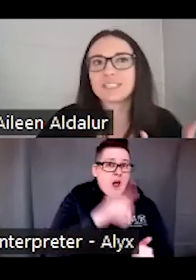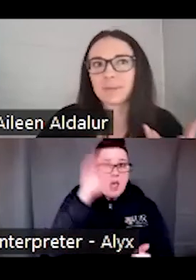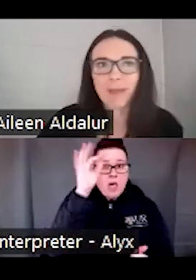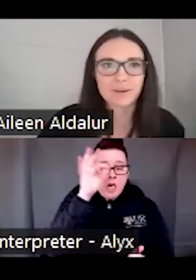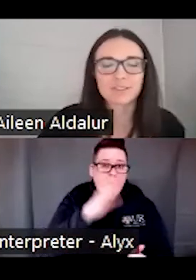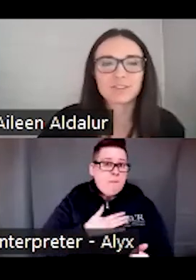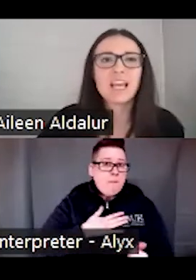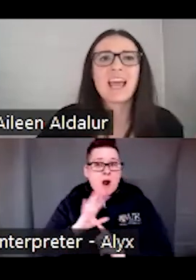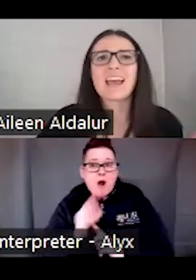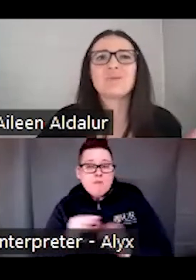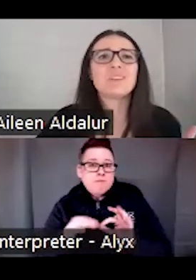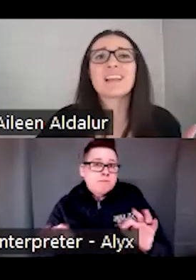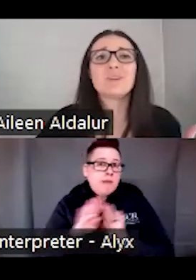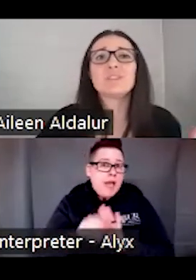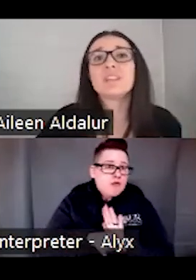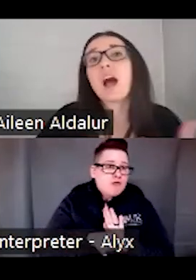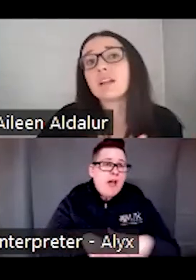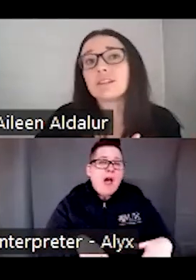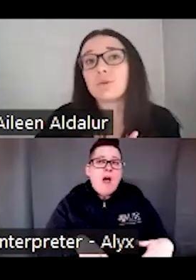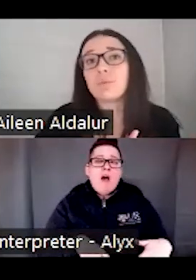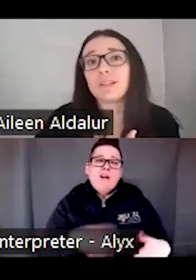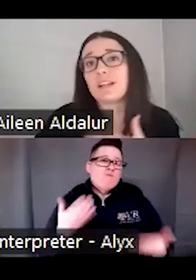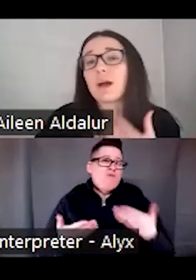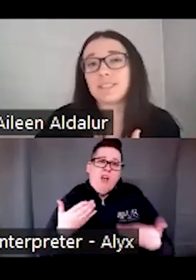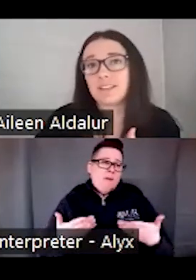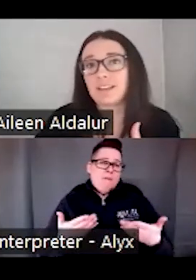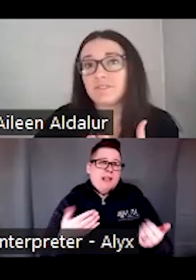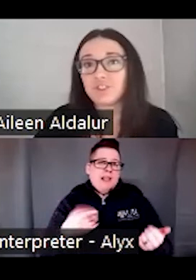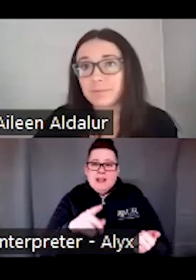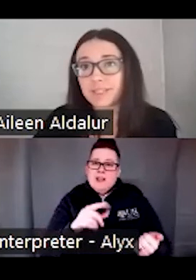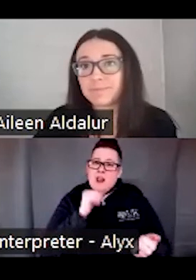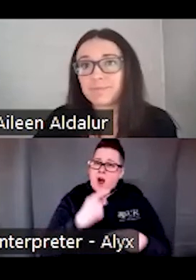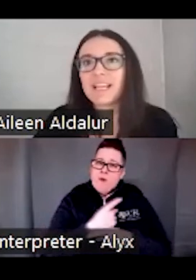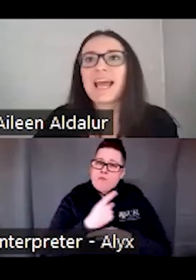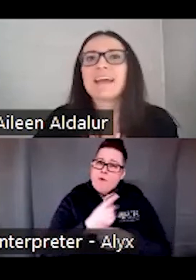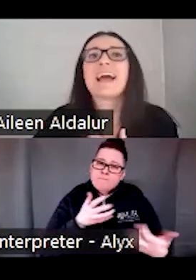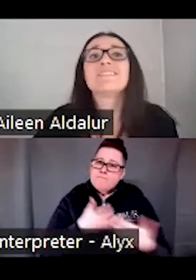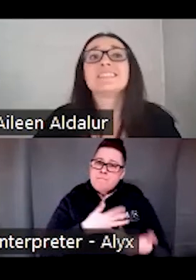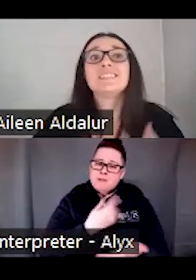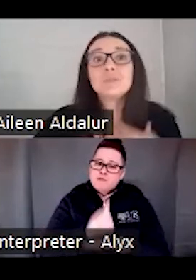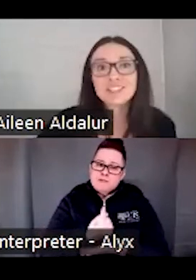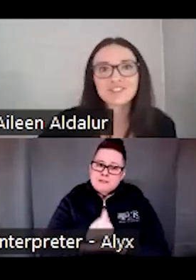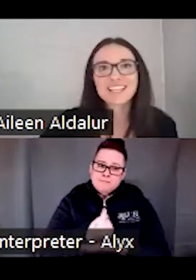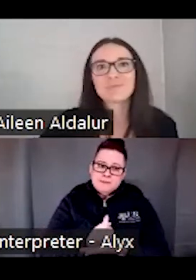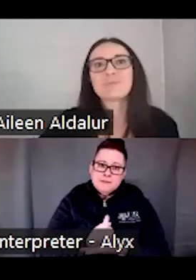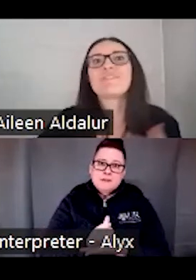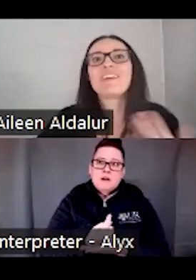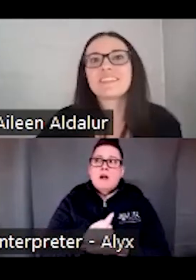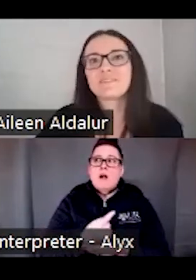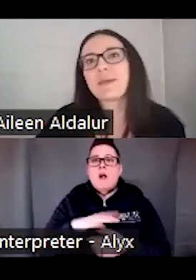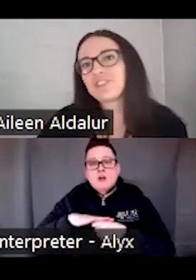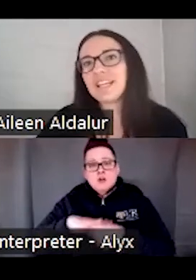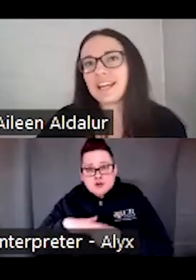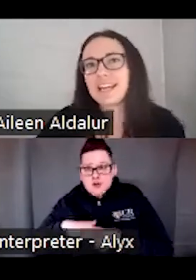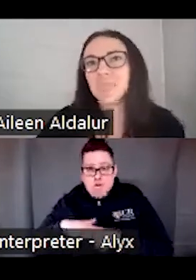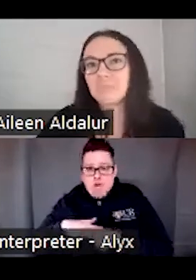cultural and linguistic background, and who likely will not appropriately accommodate them for treatment. and not having to deal with that stress would prevent